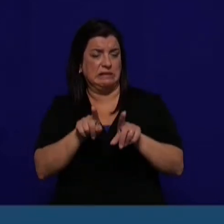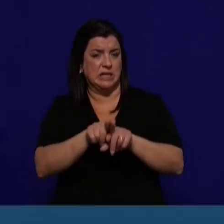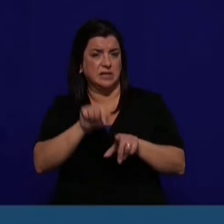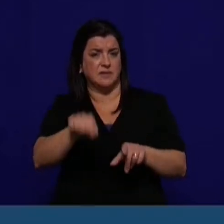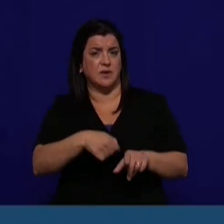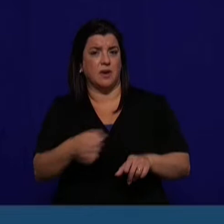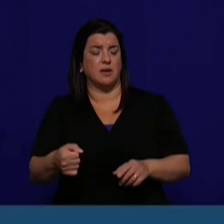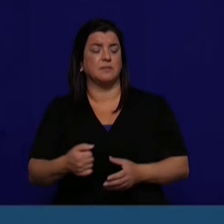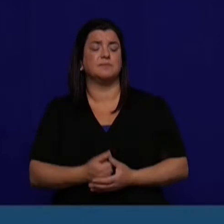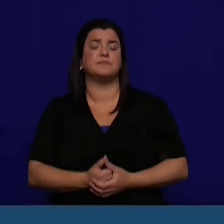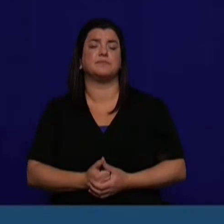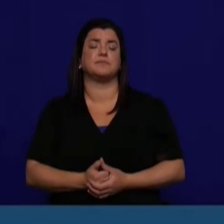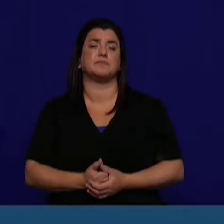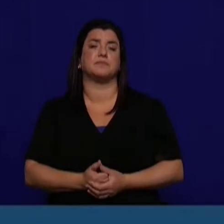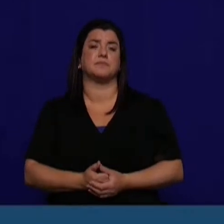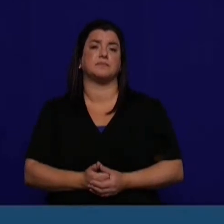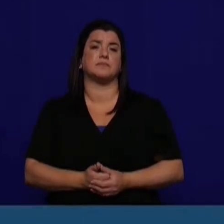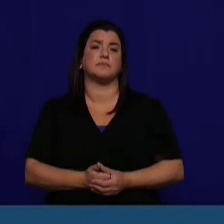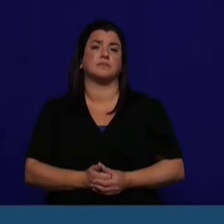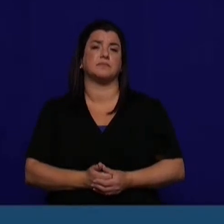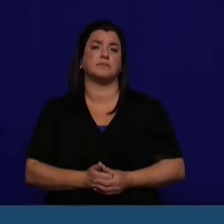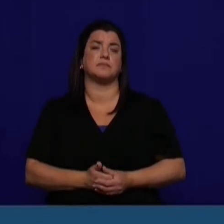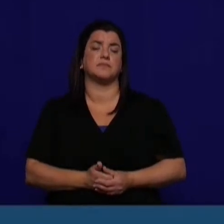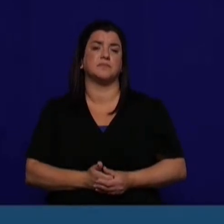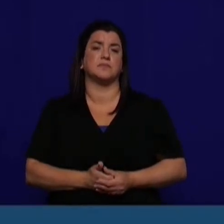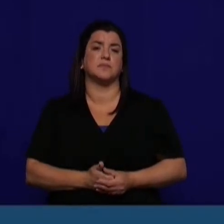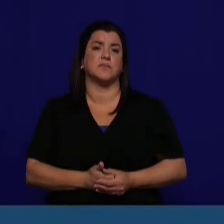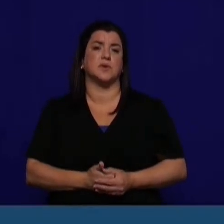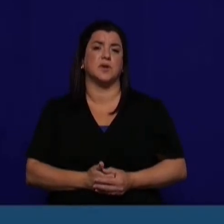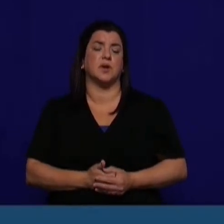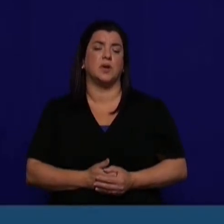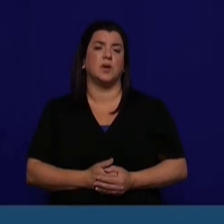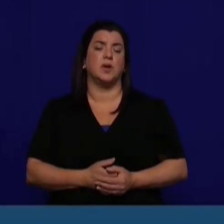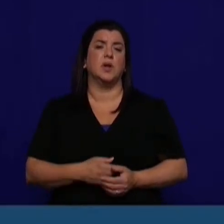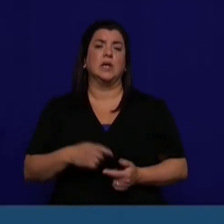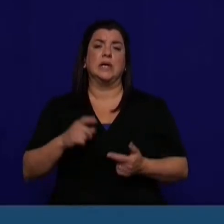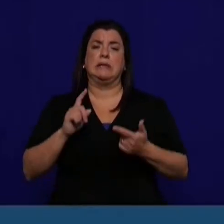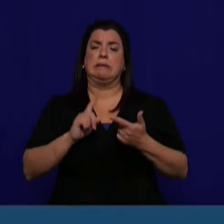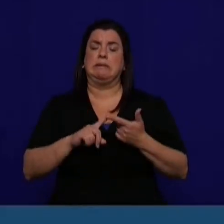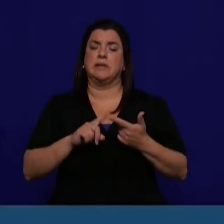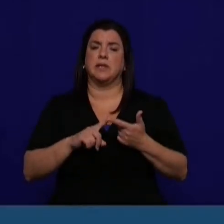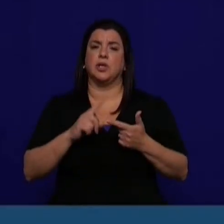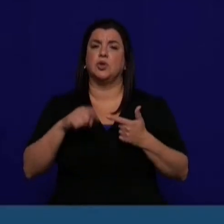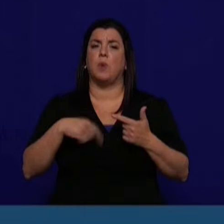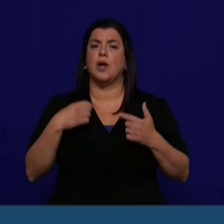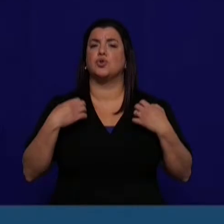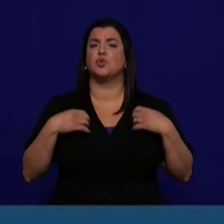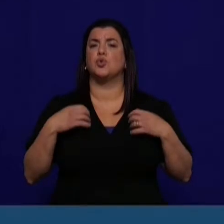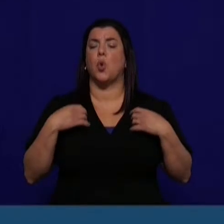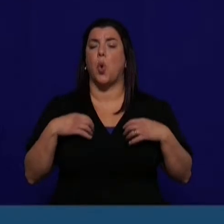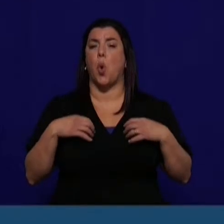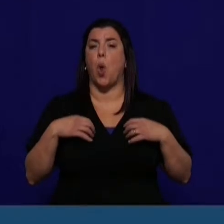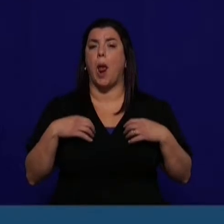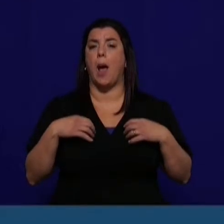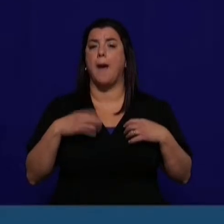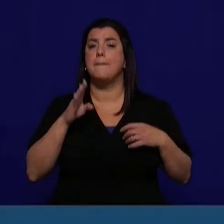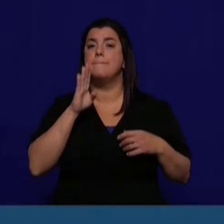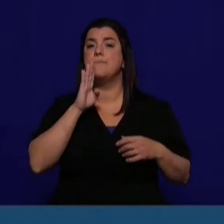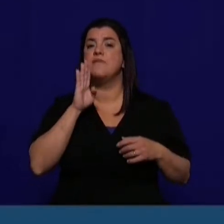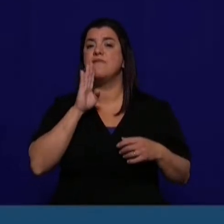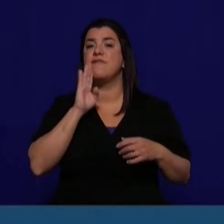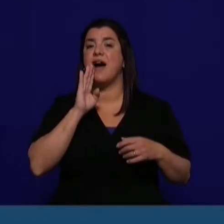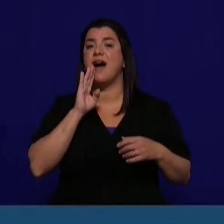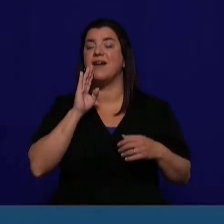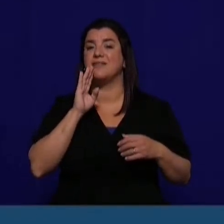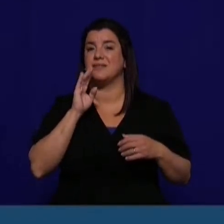are private higher education institutions affected by the latest announcements? Can they open under the new restrictions? And my